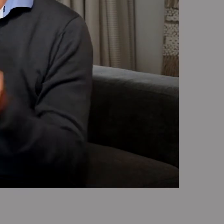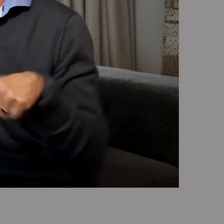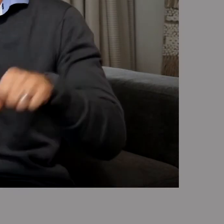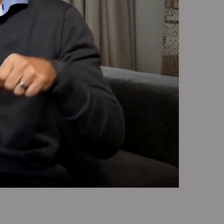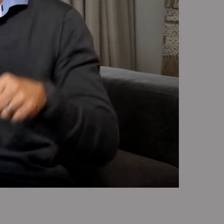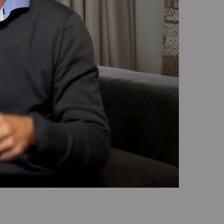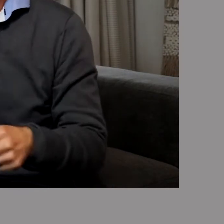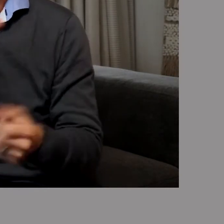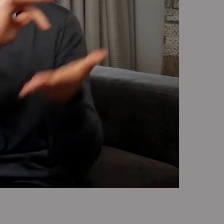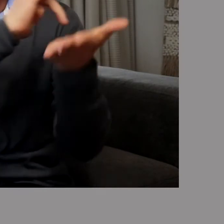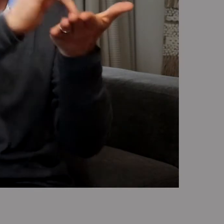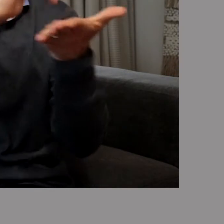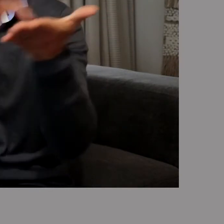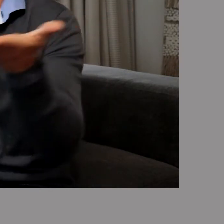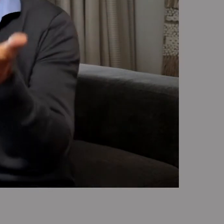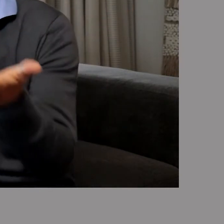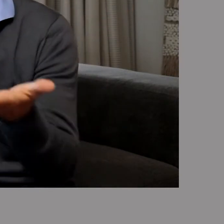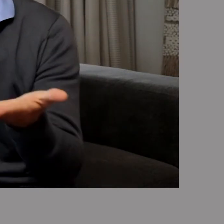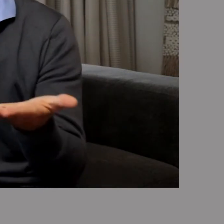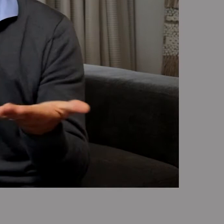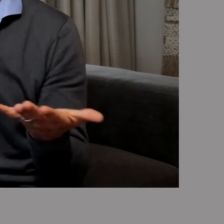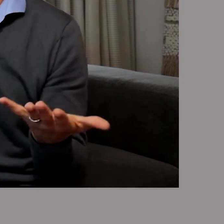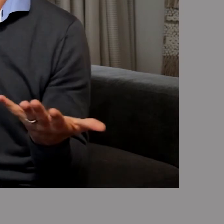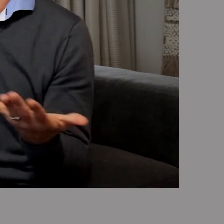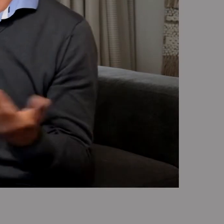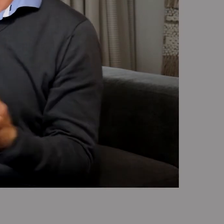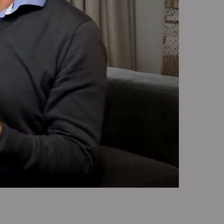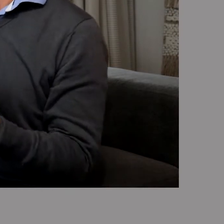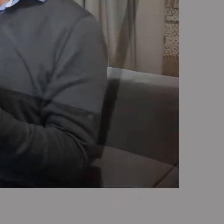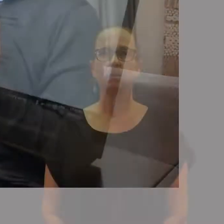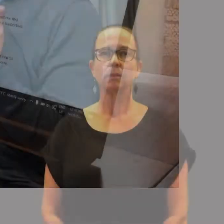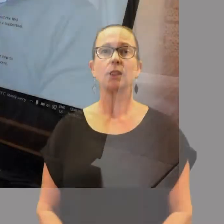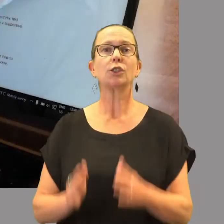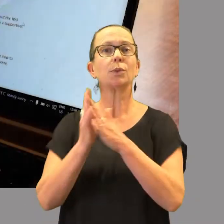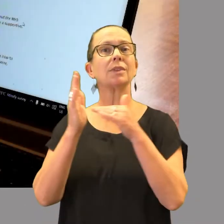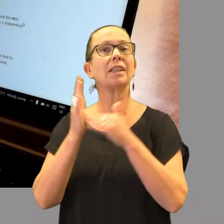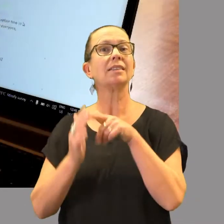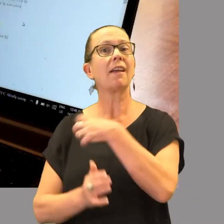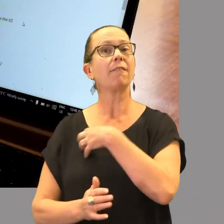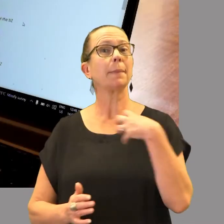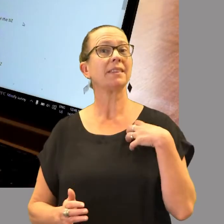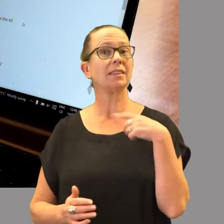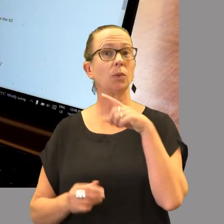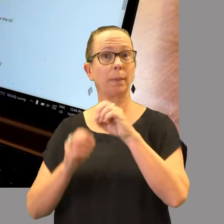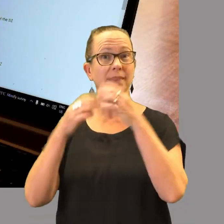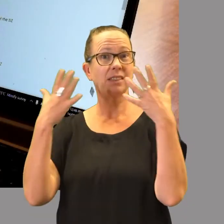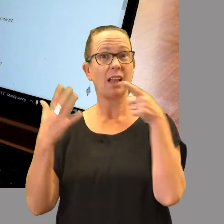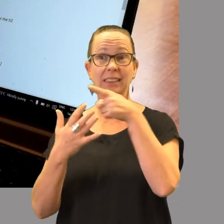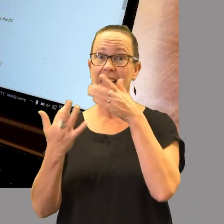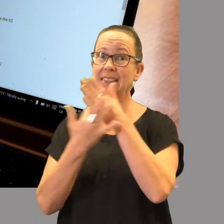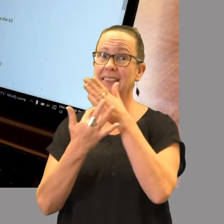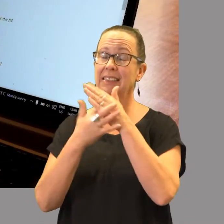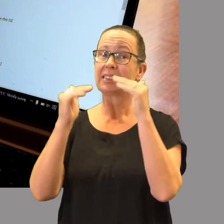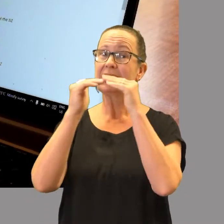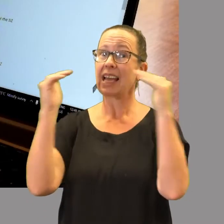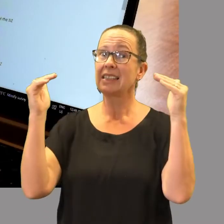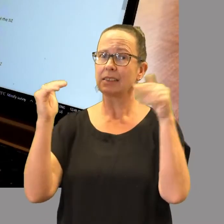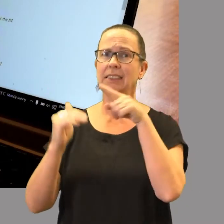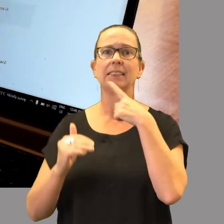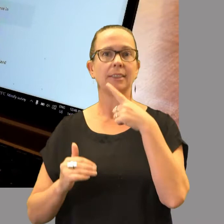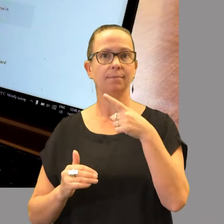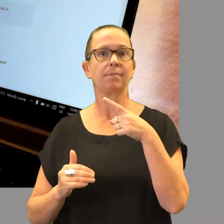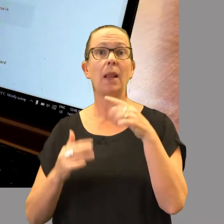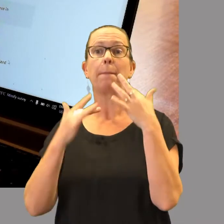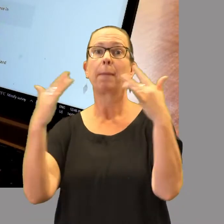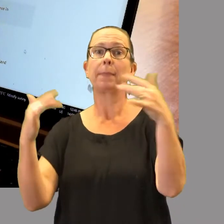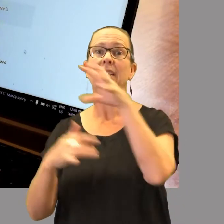everything's shut, and I would have then gone to the supermarket and the shelves would have been empty by then. The New Zealand Government Web Accessibility Standard requires